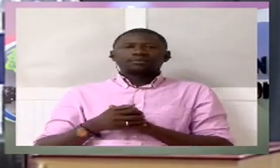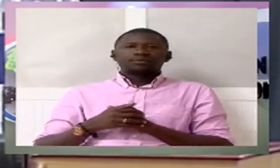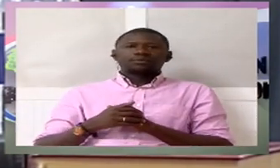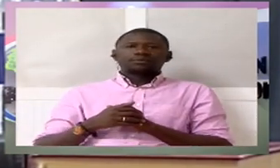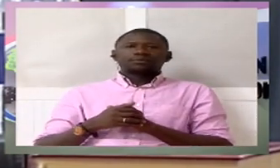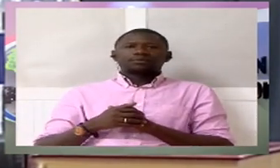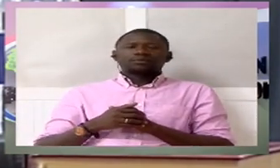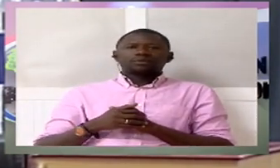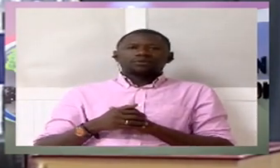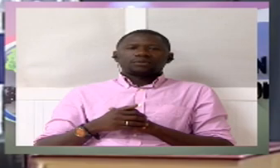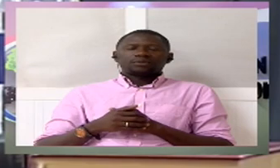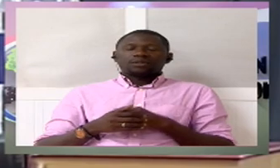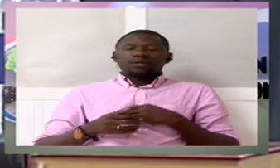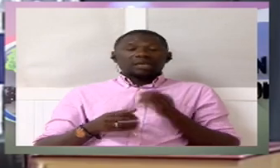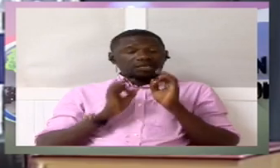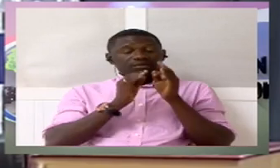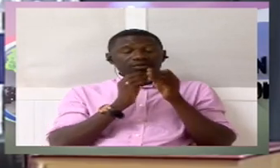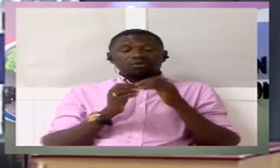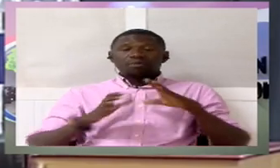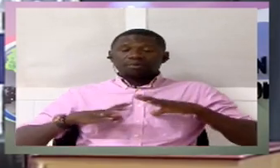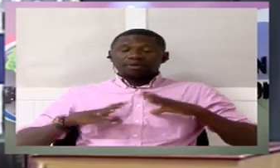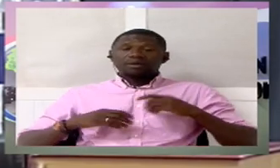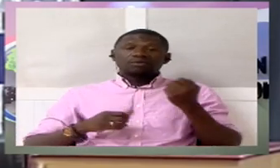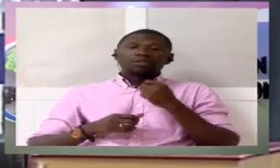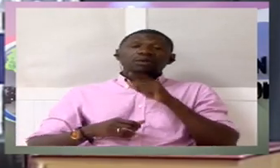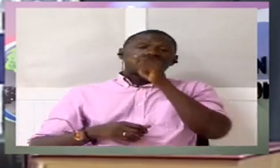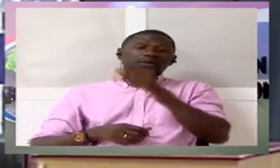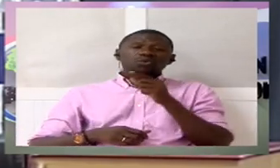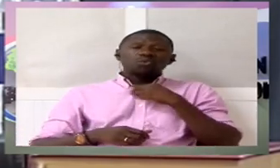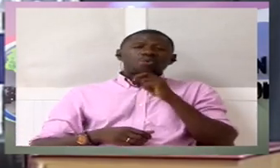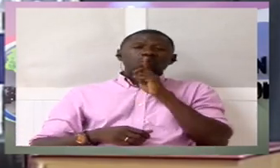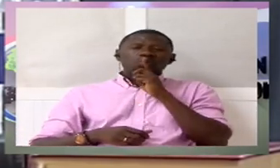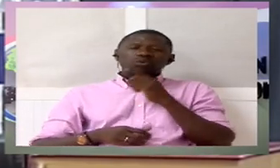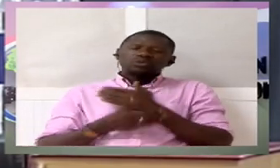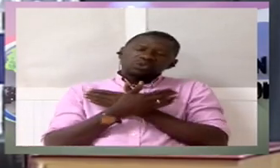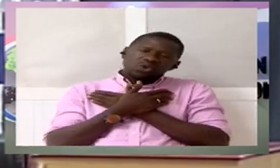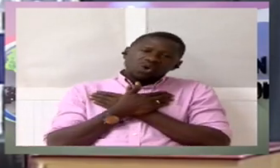Because after pasta. I told them to prepare food because he was someone that loved pasta.